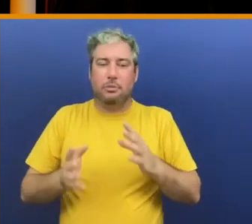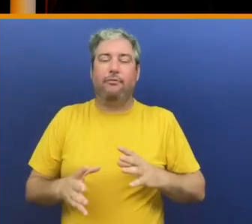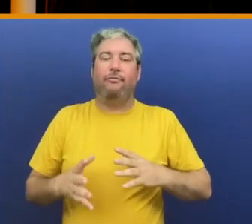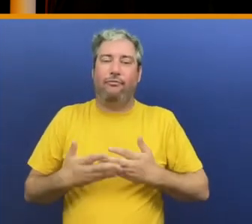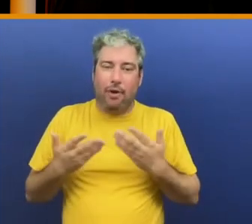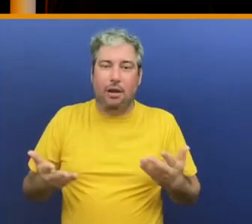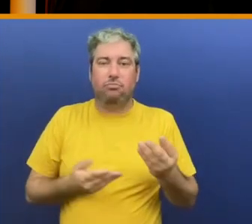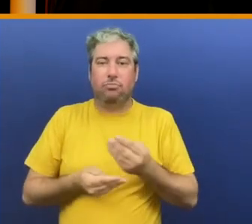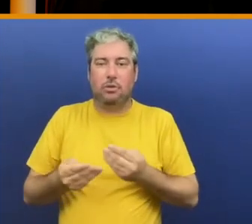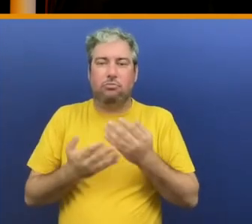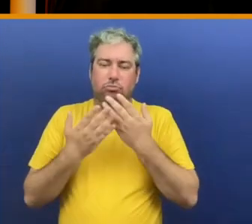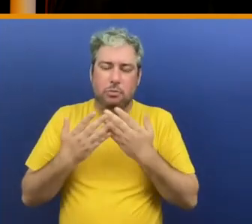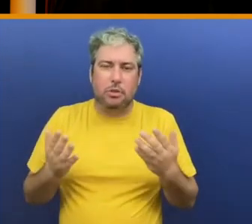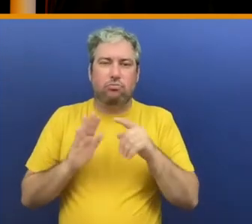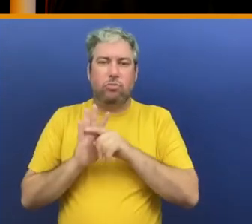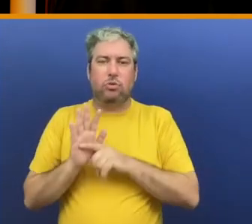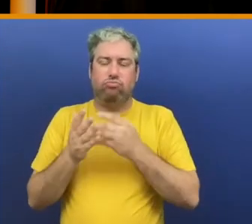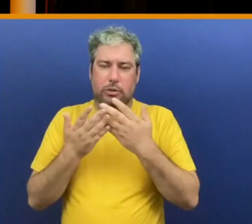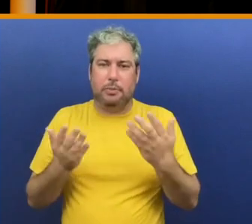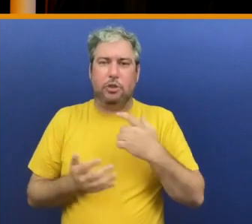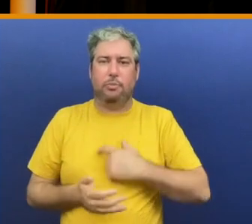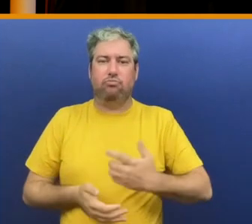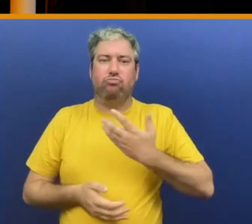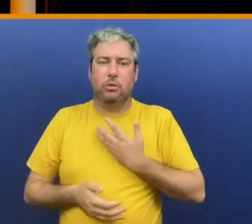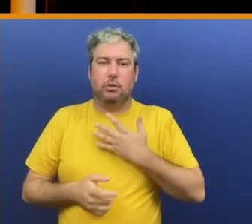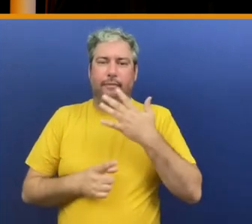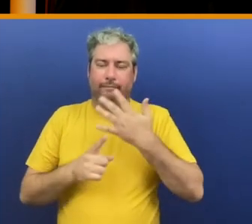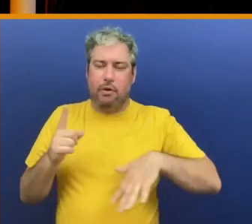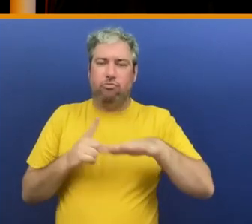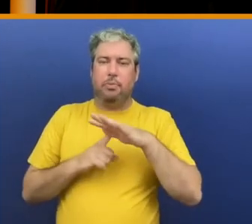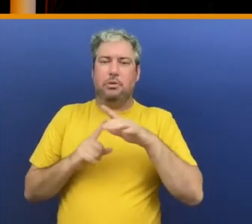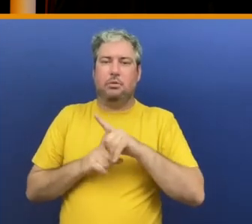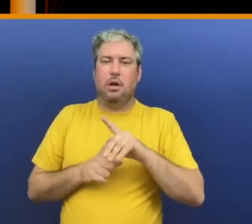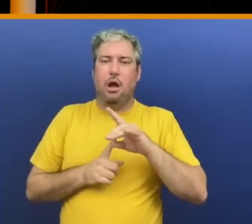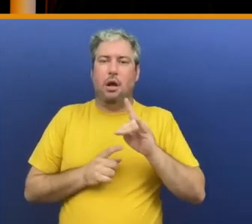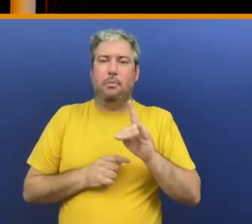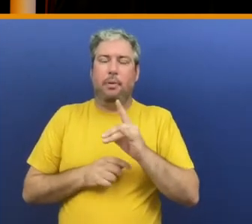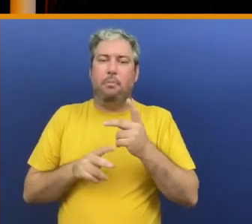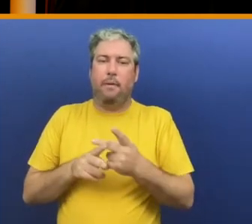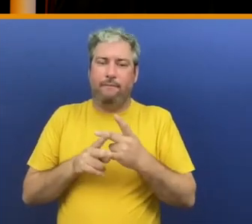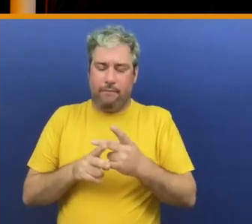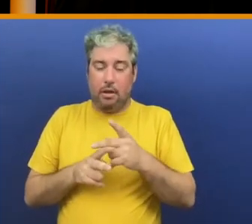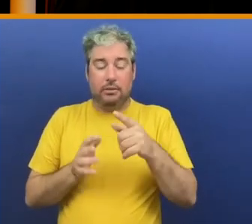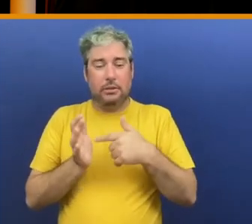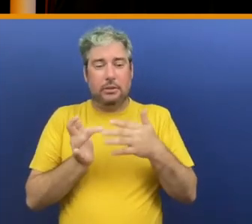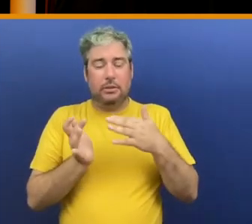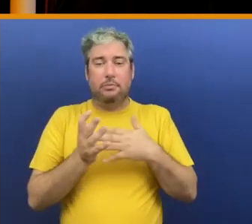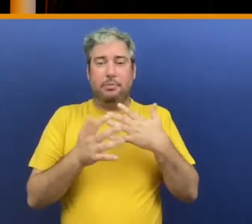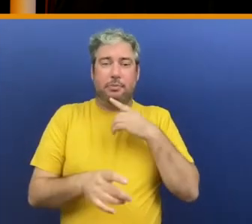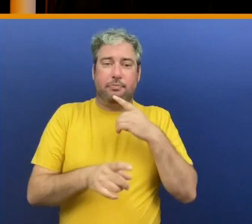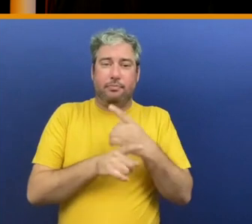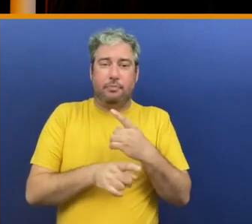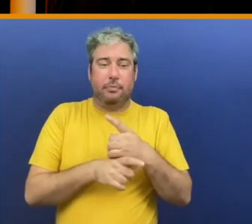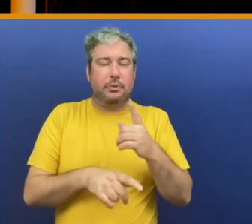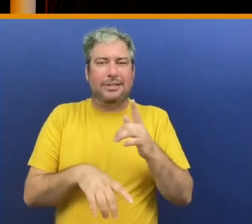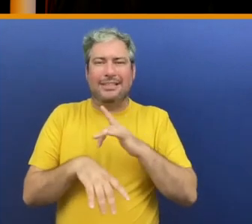welfare, as Tim has emphasised to us, and the sensitivities of different countries without being